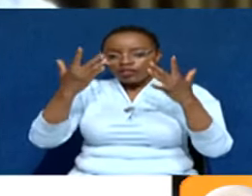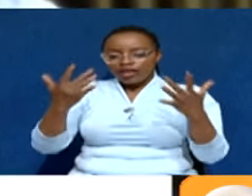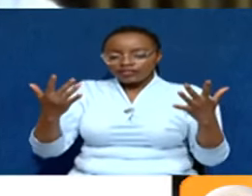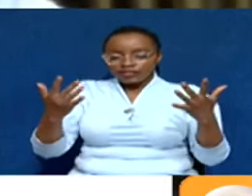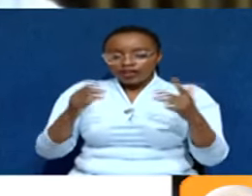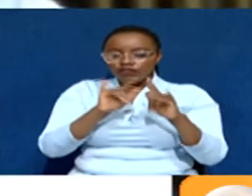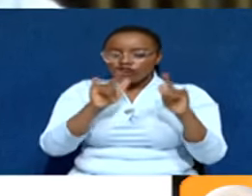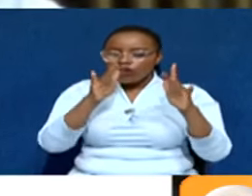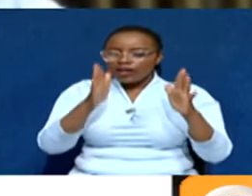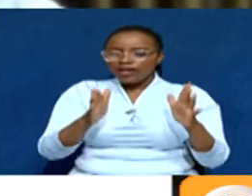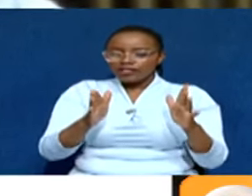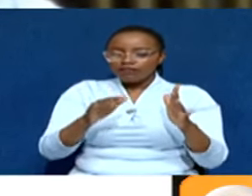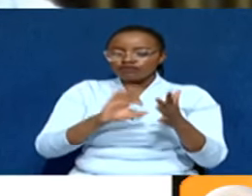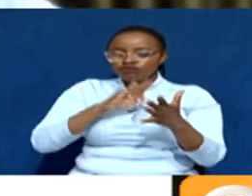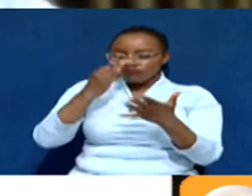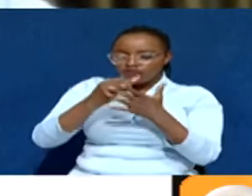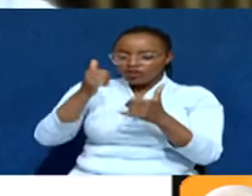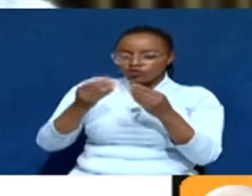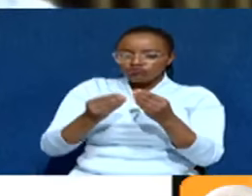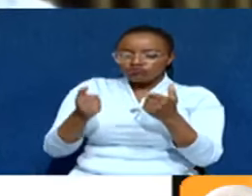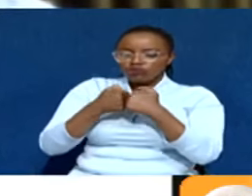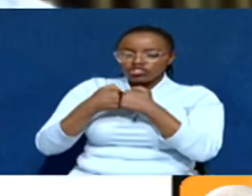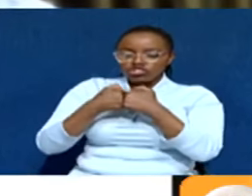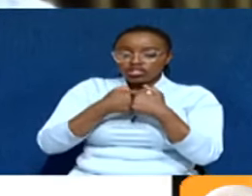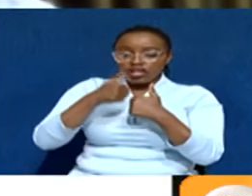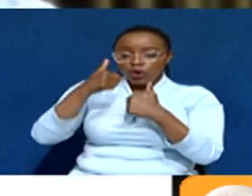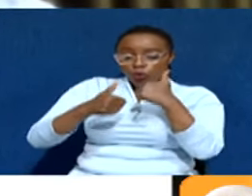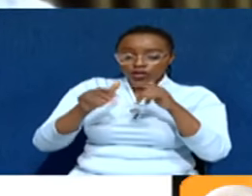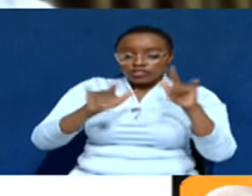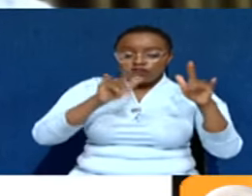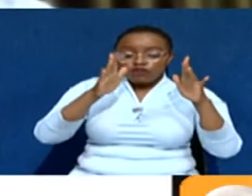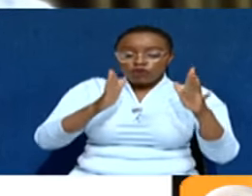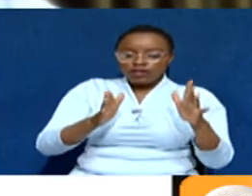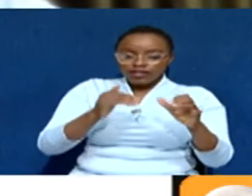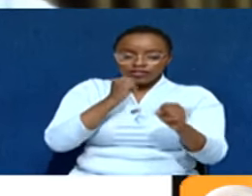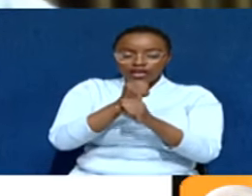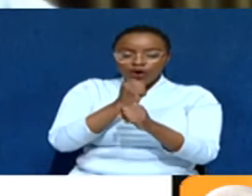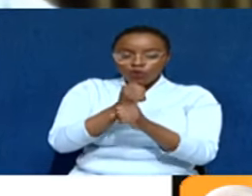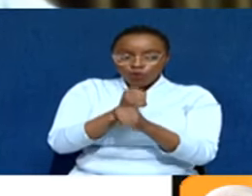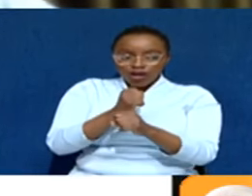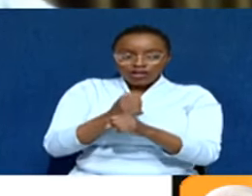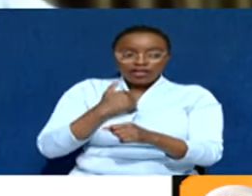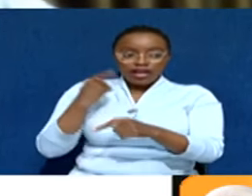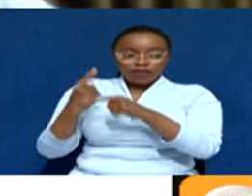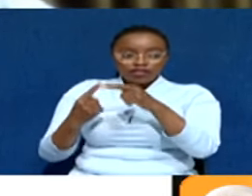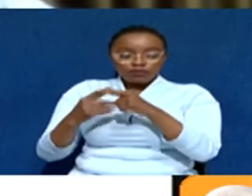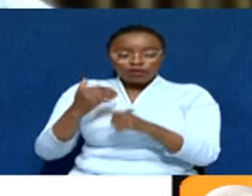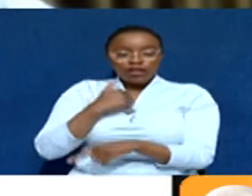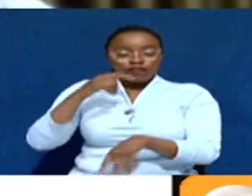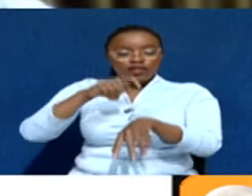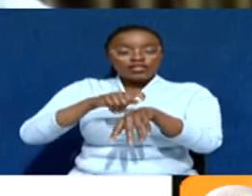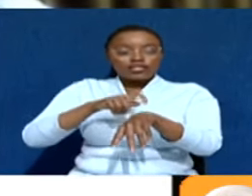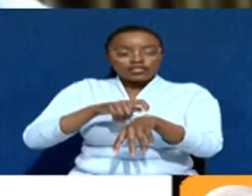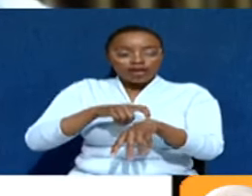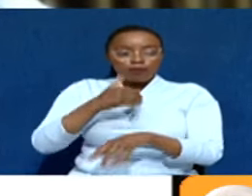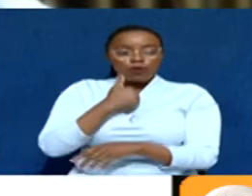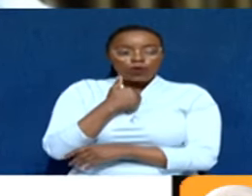Fund that will address some of the challenges our migrant workers are going through, including when they